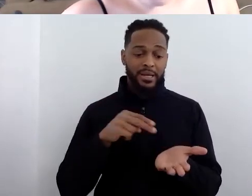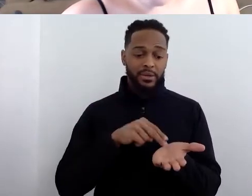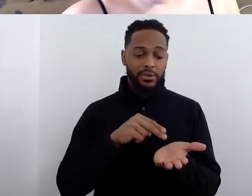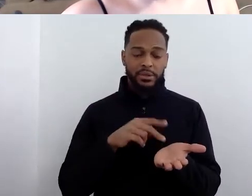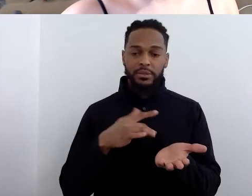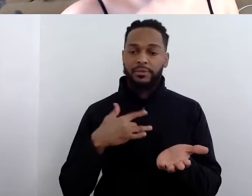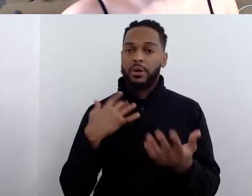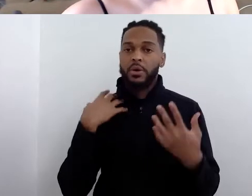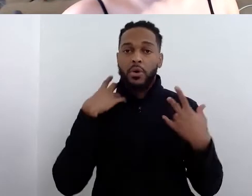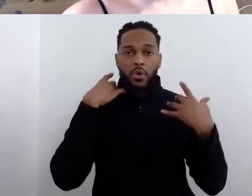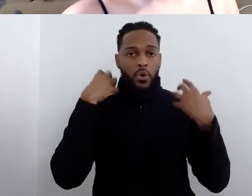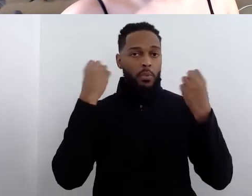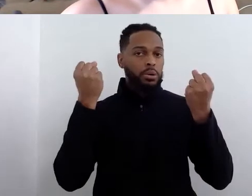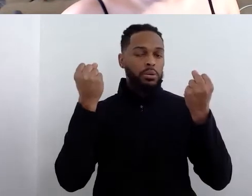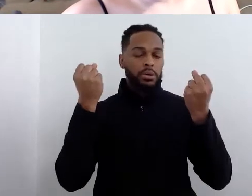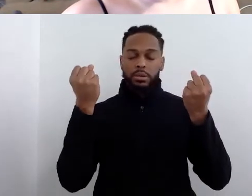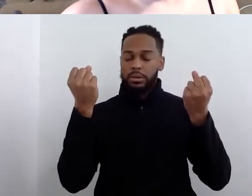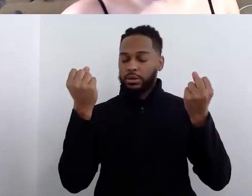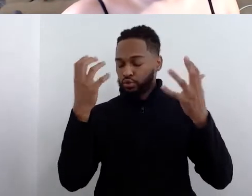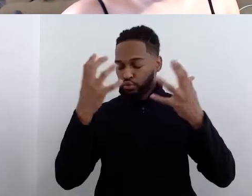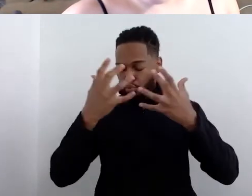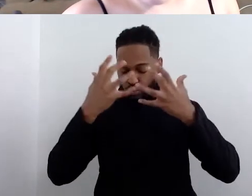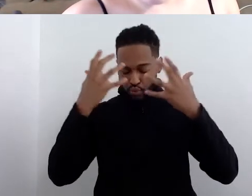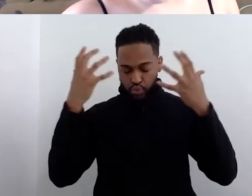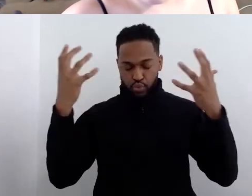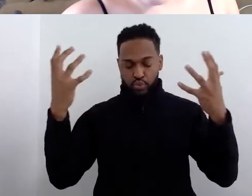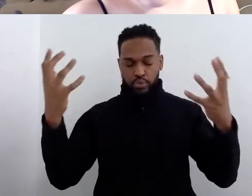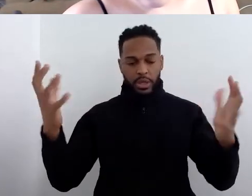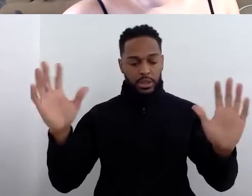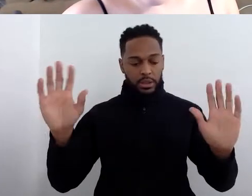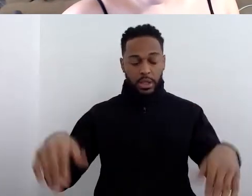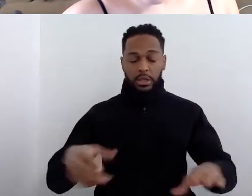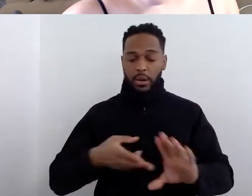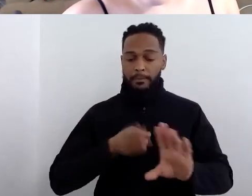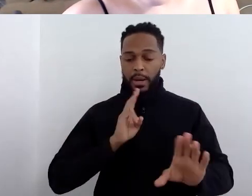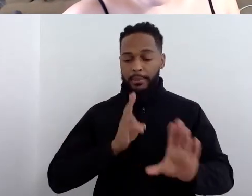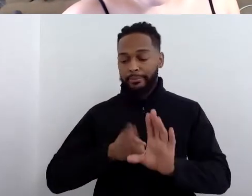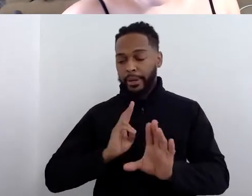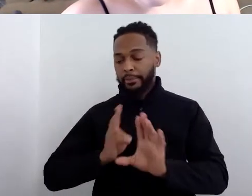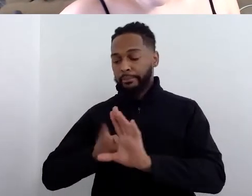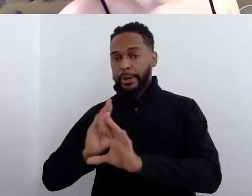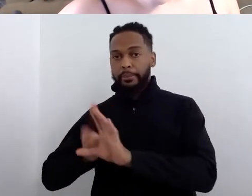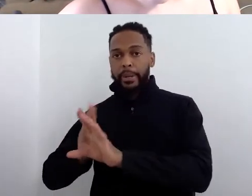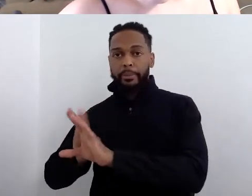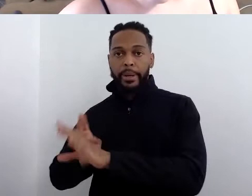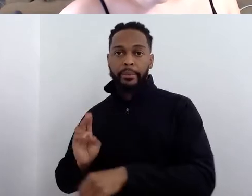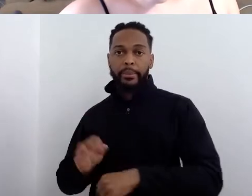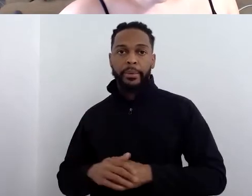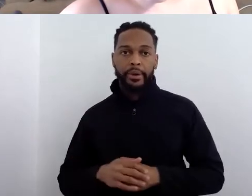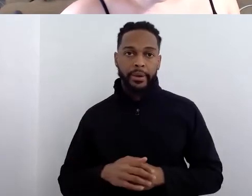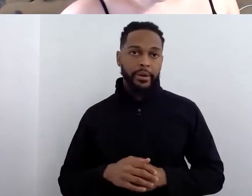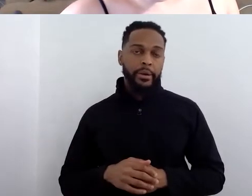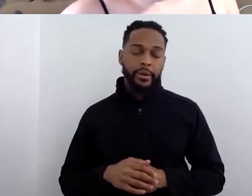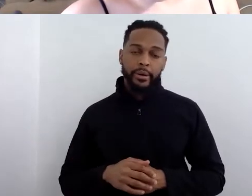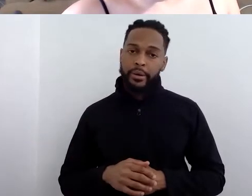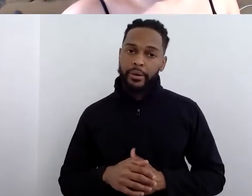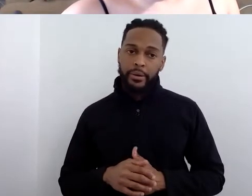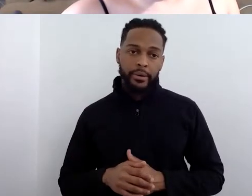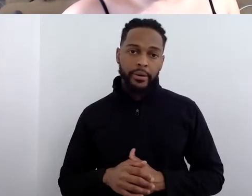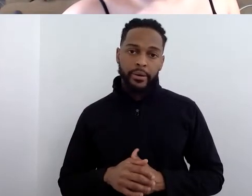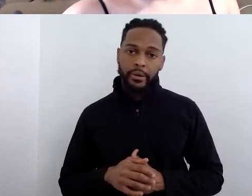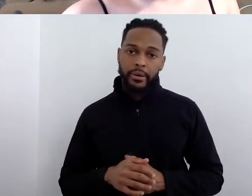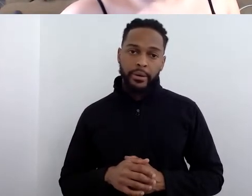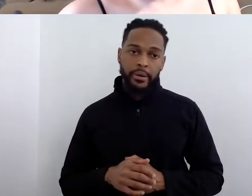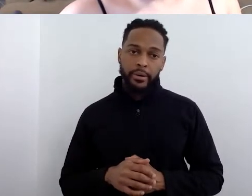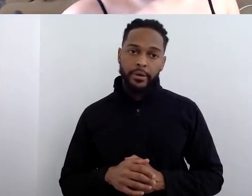out, and there aren't enough nursing schools to kind of fill those positions. And a lot of times, at least from